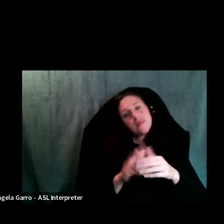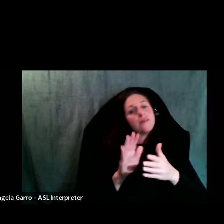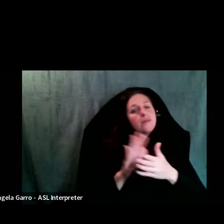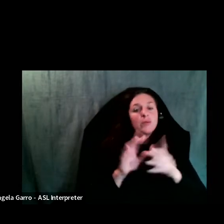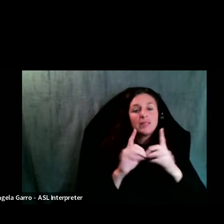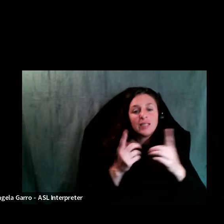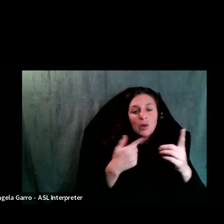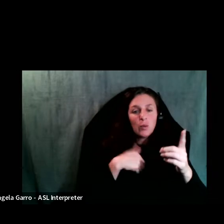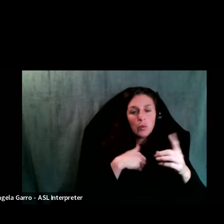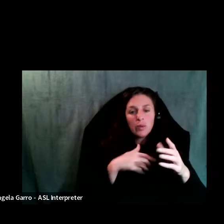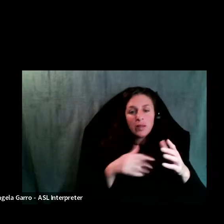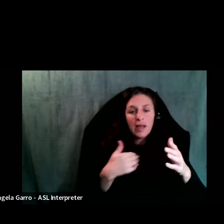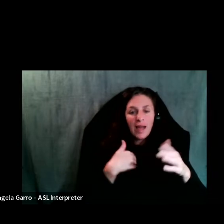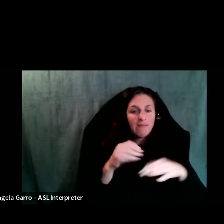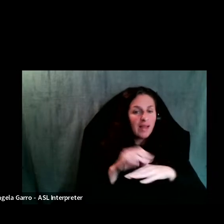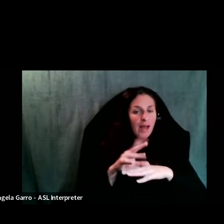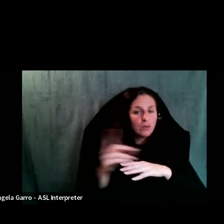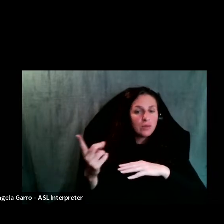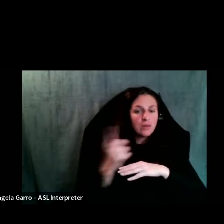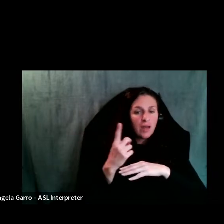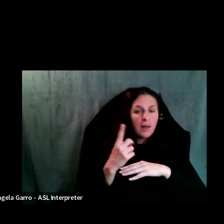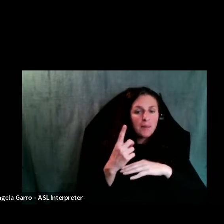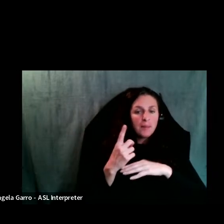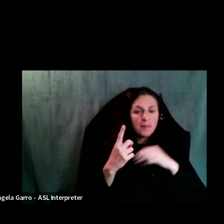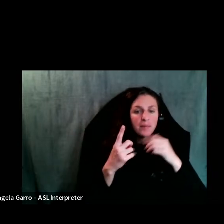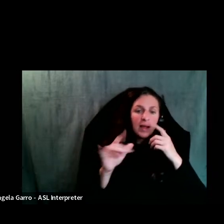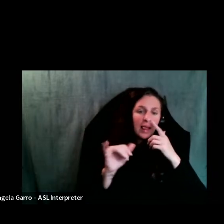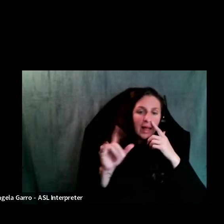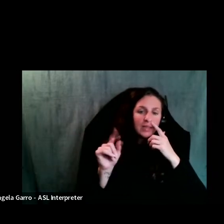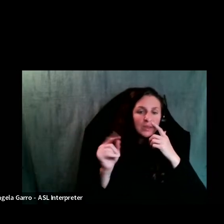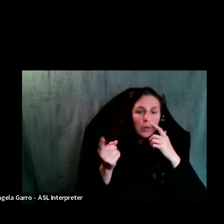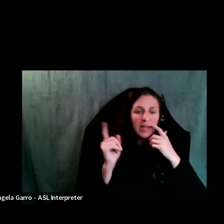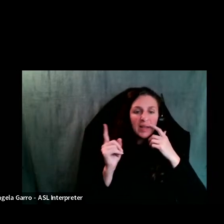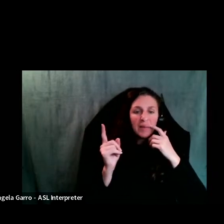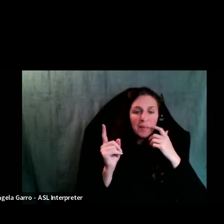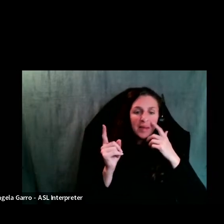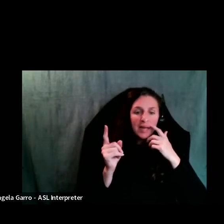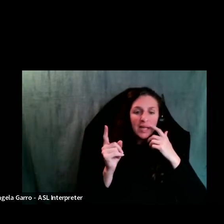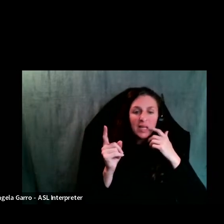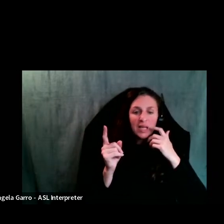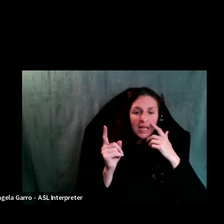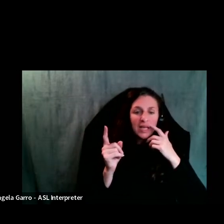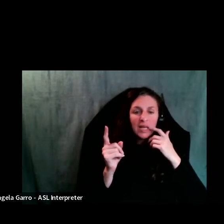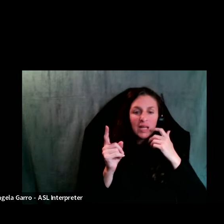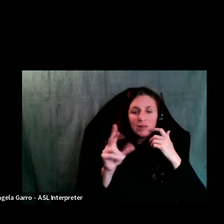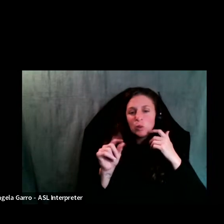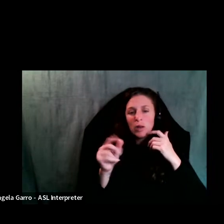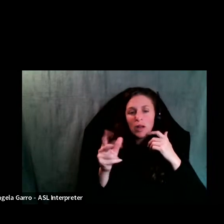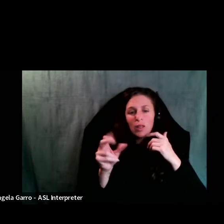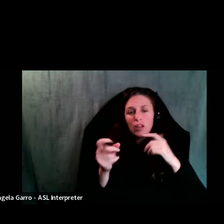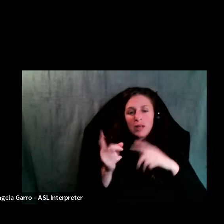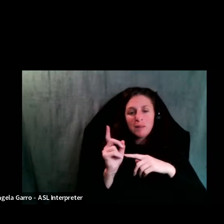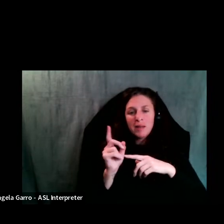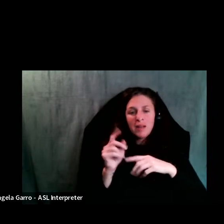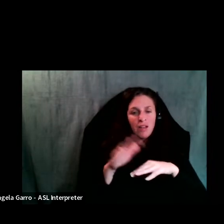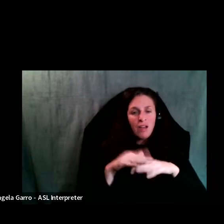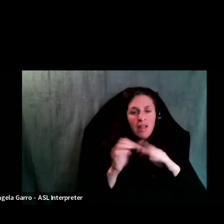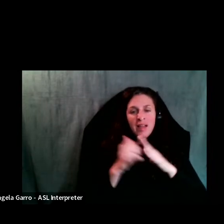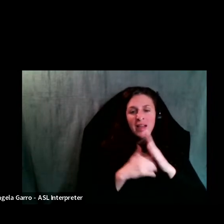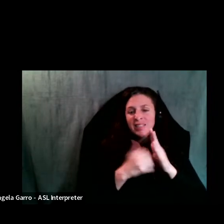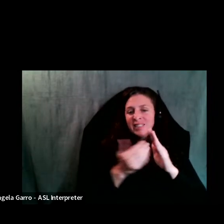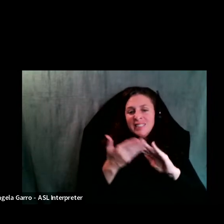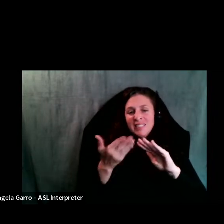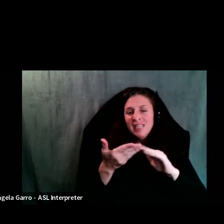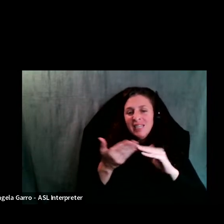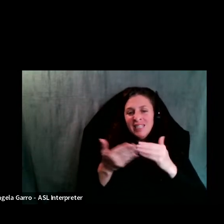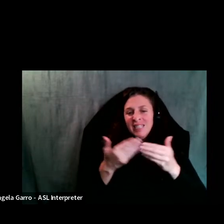had the Sumter County Council come and give us like a 20-minute, 20 to 30 minutes. Yeah, they were on the agenda. It's Some easy. County